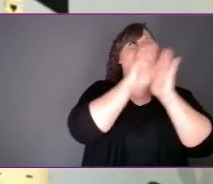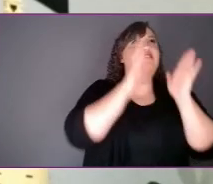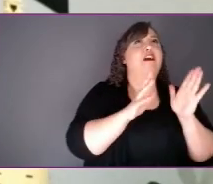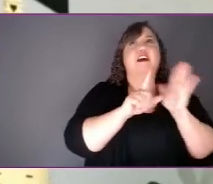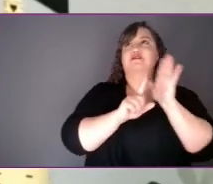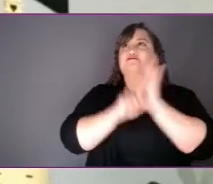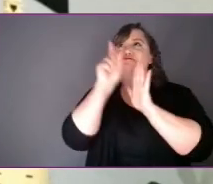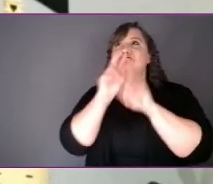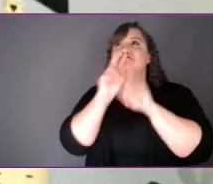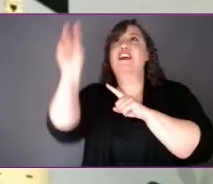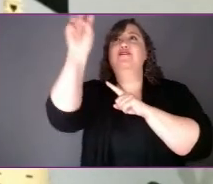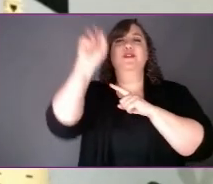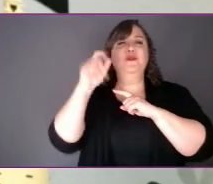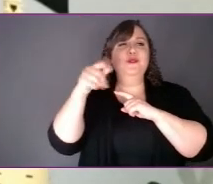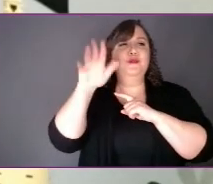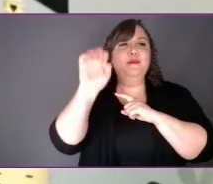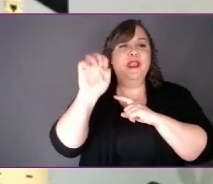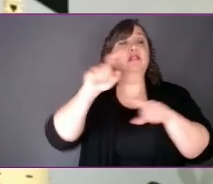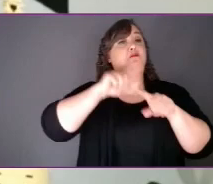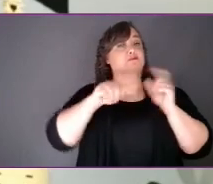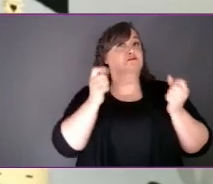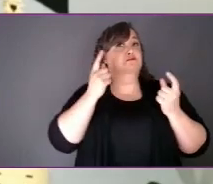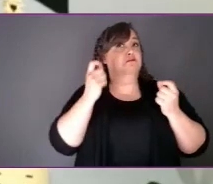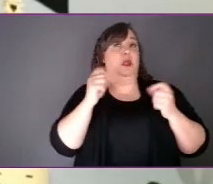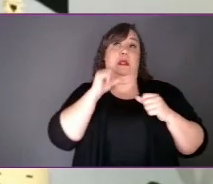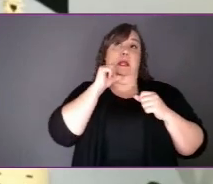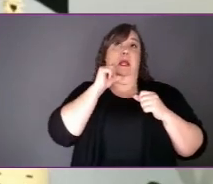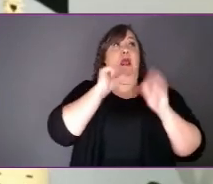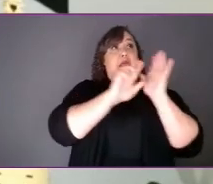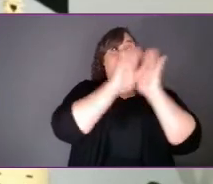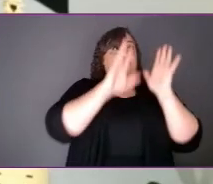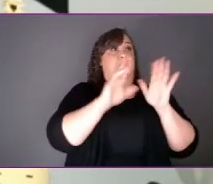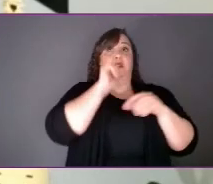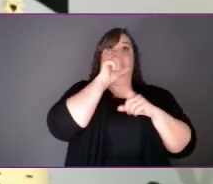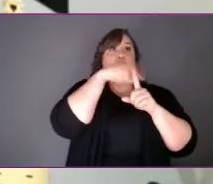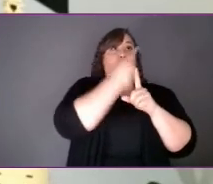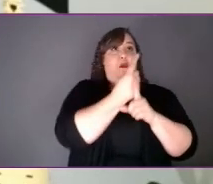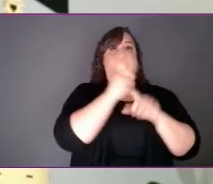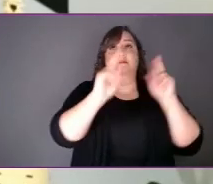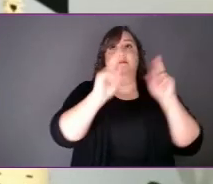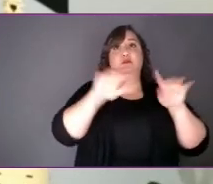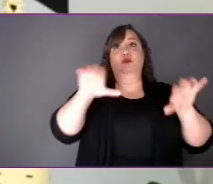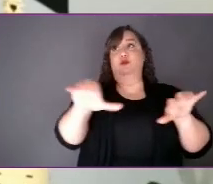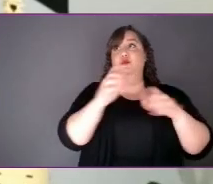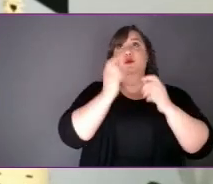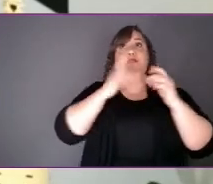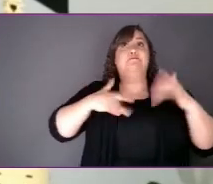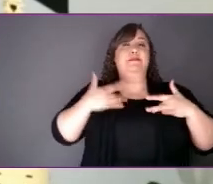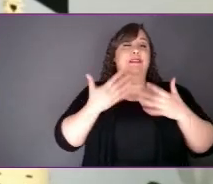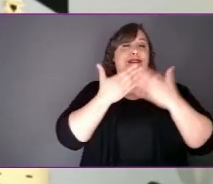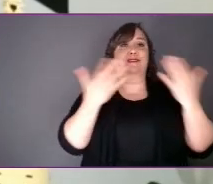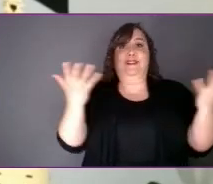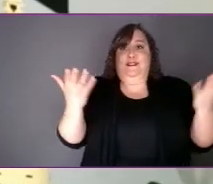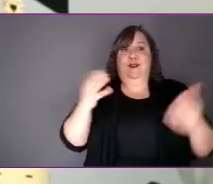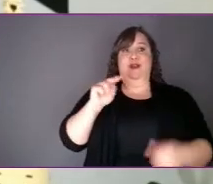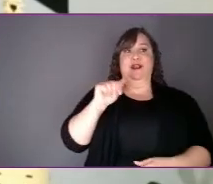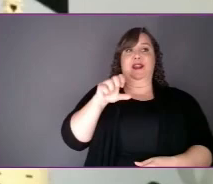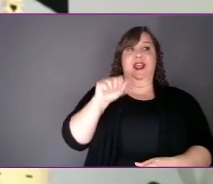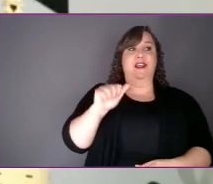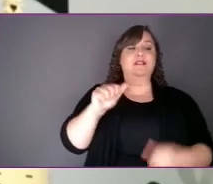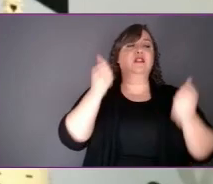ones doing exciting things around here. There's so many roles, from scientists to engineers and even social